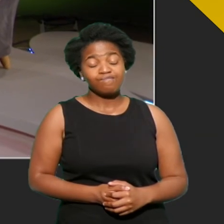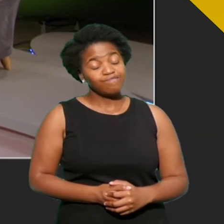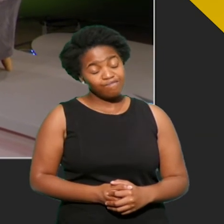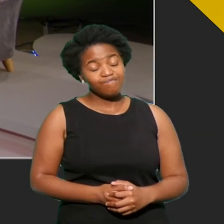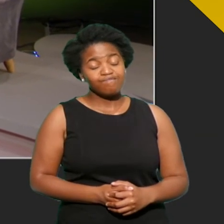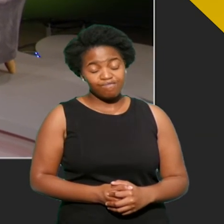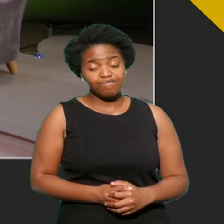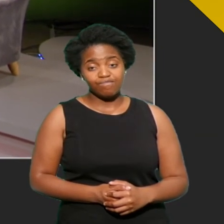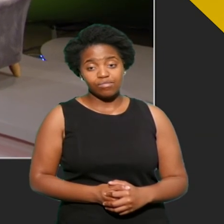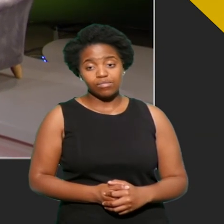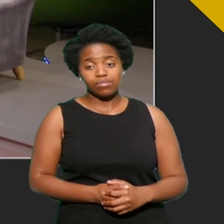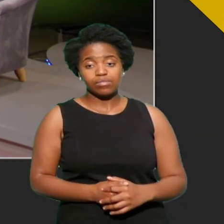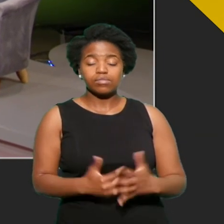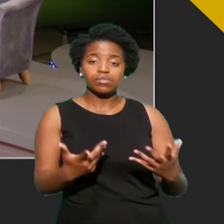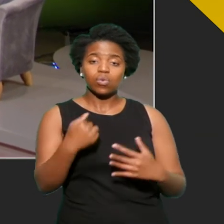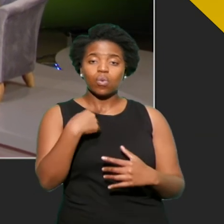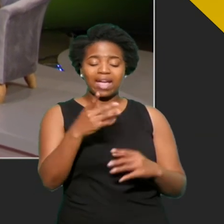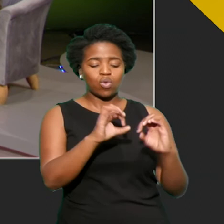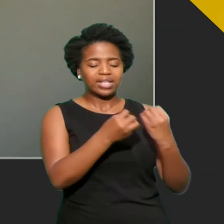Well, the great thing is that we have amazing organizations,